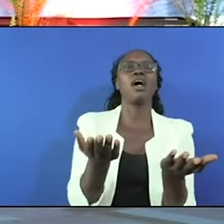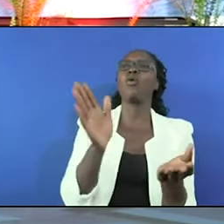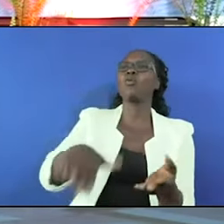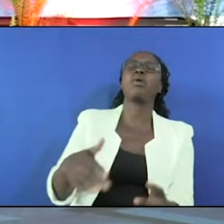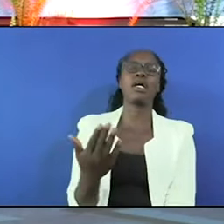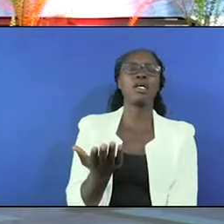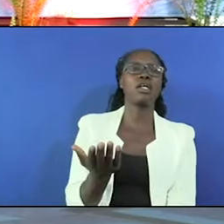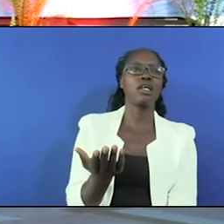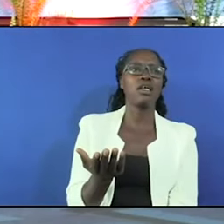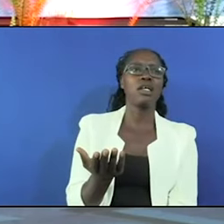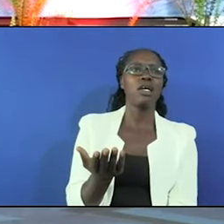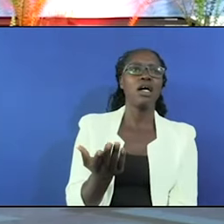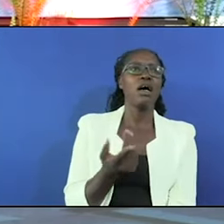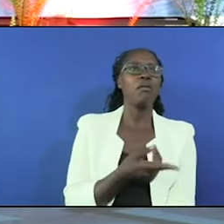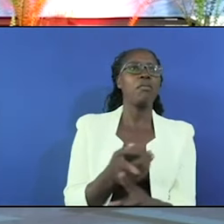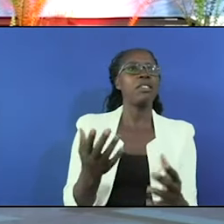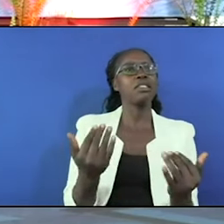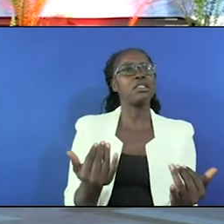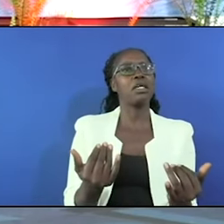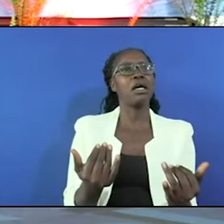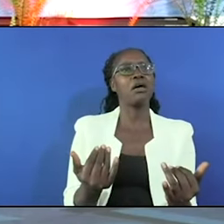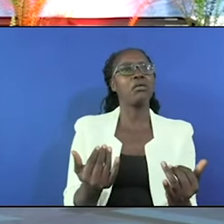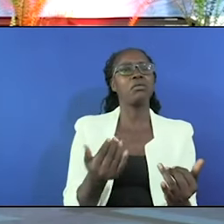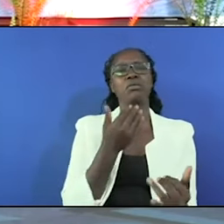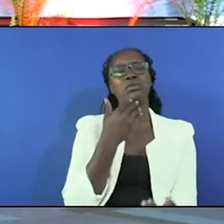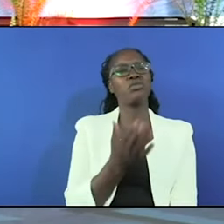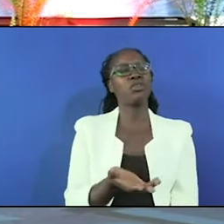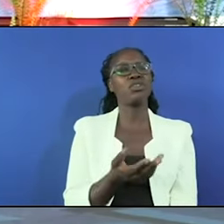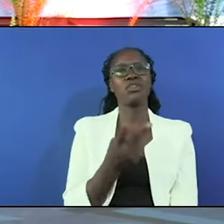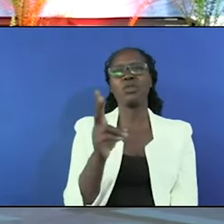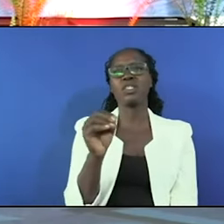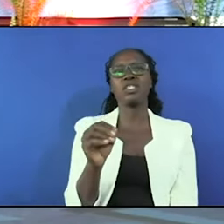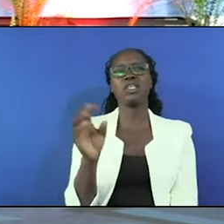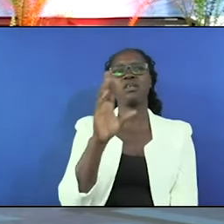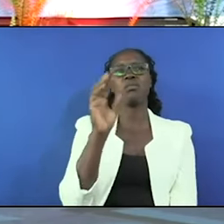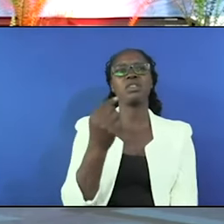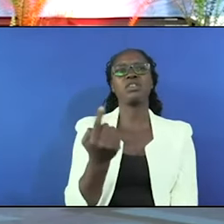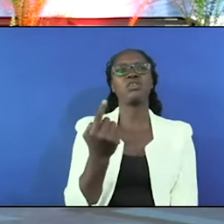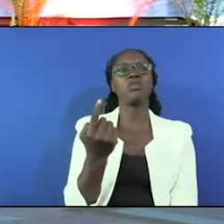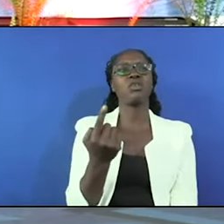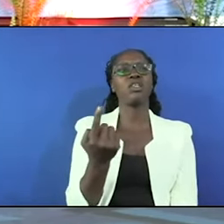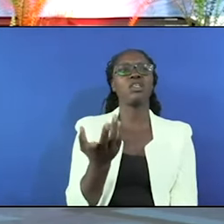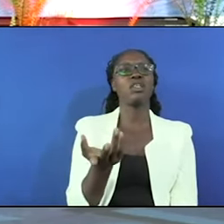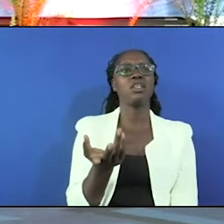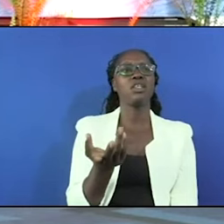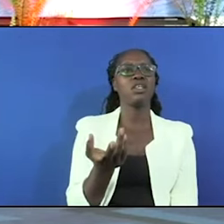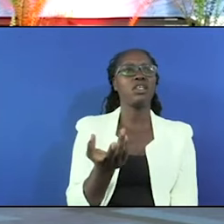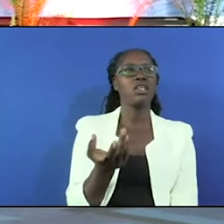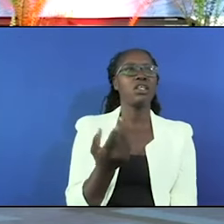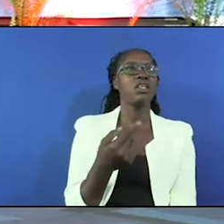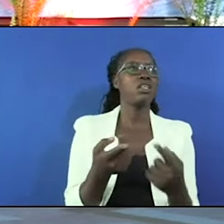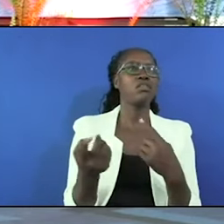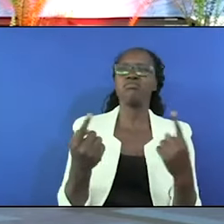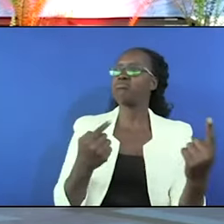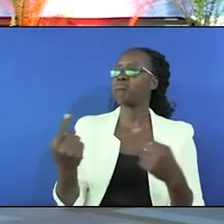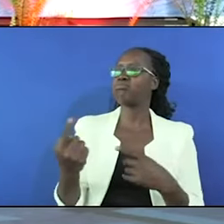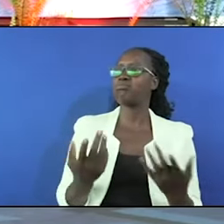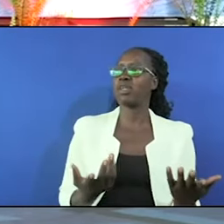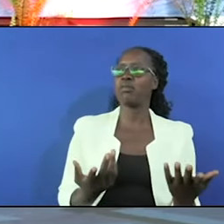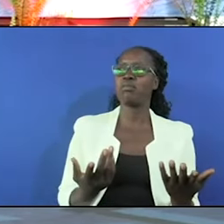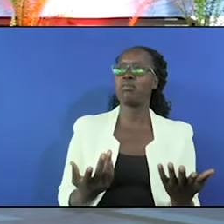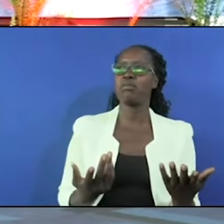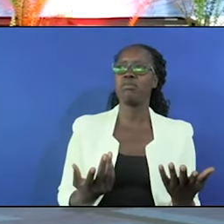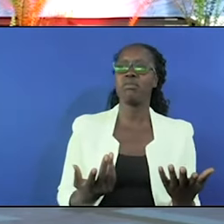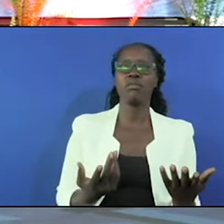that. But now it's only 20% of you. In the afternoon, you come, Dr. Wangai, we shall be with